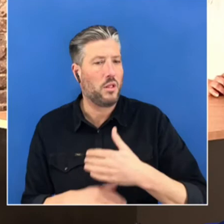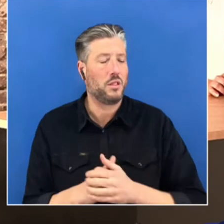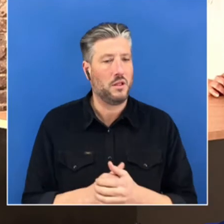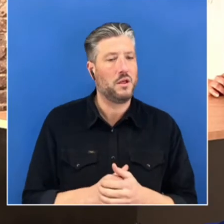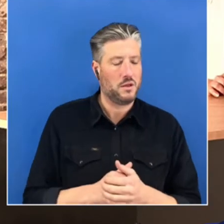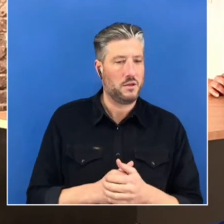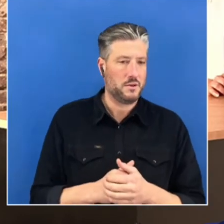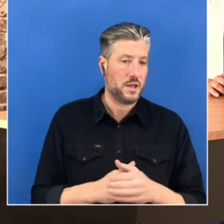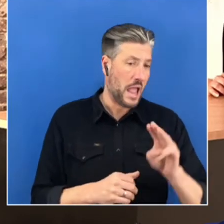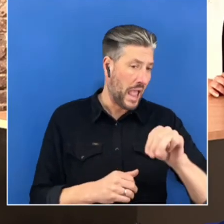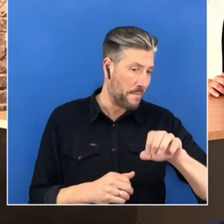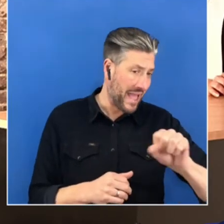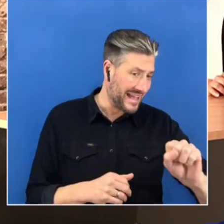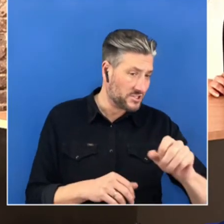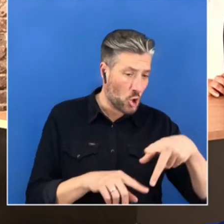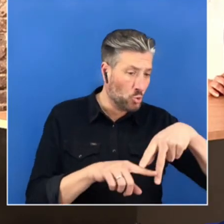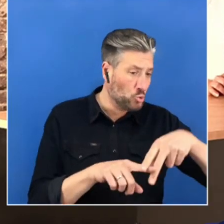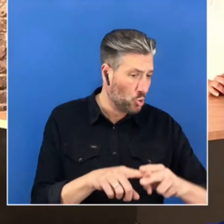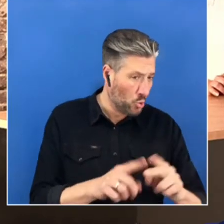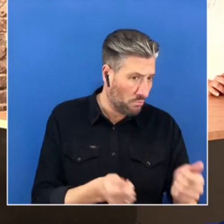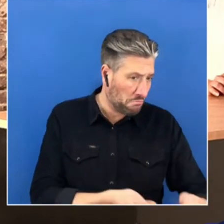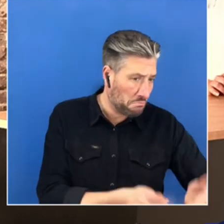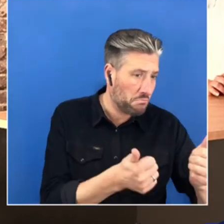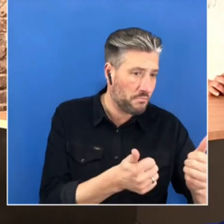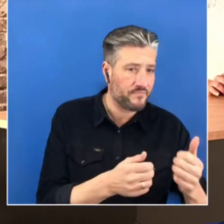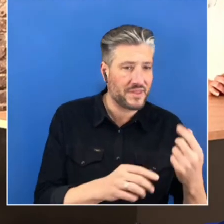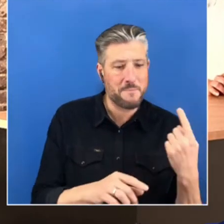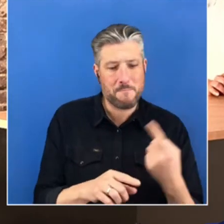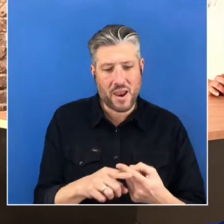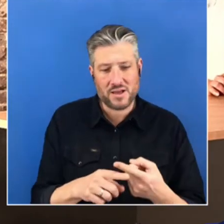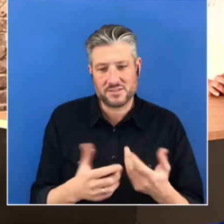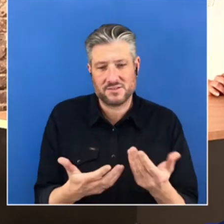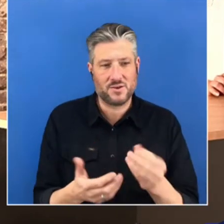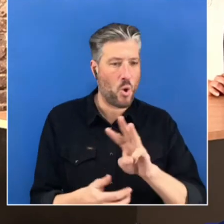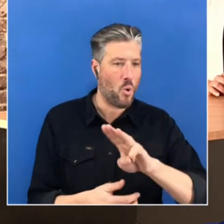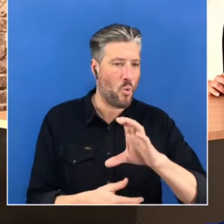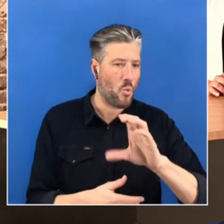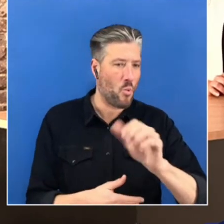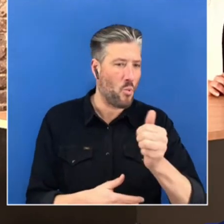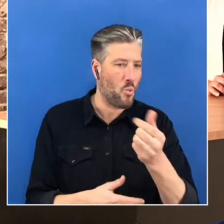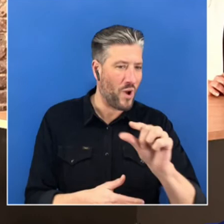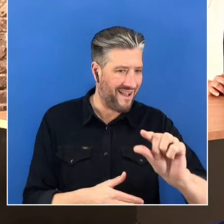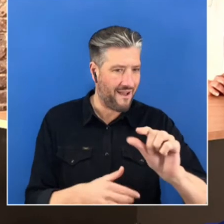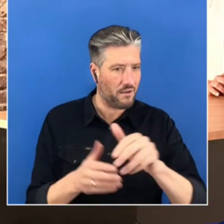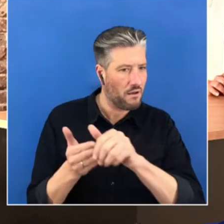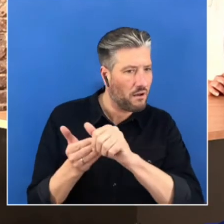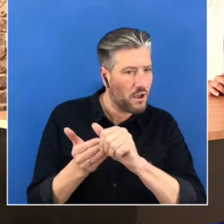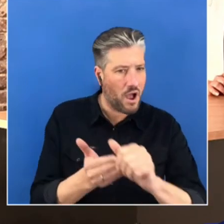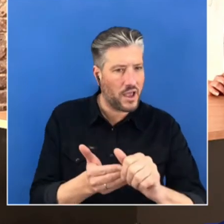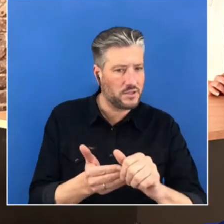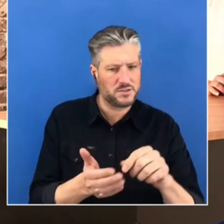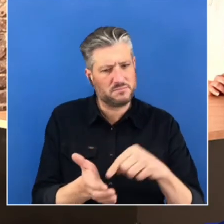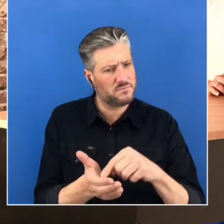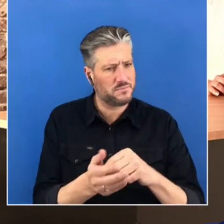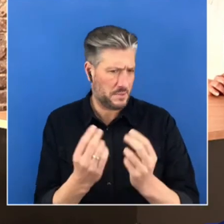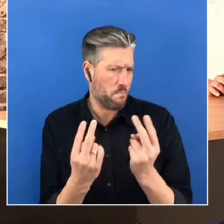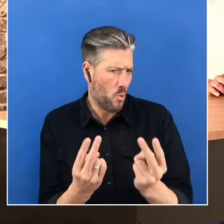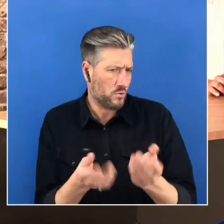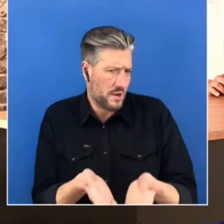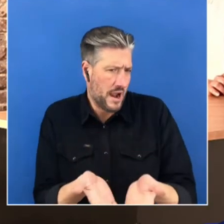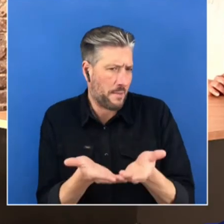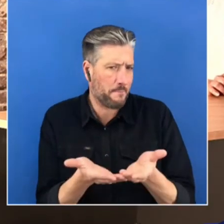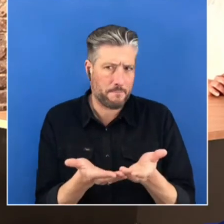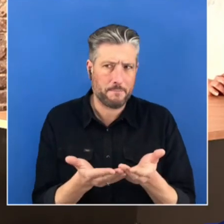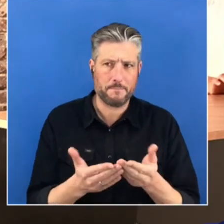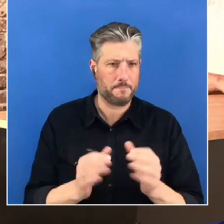technology without, of course, abiding with WCAG guidelines. And so that's what I would describe the intersection as, working together to achieve the